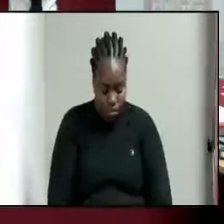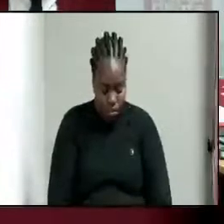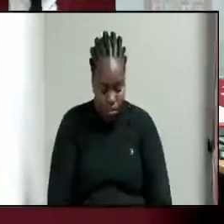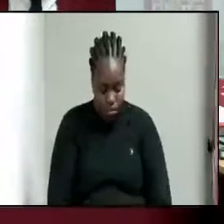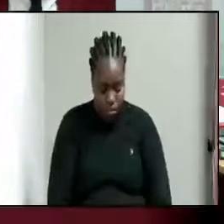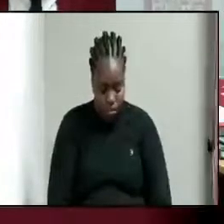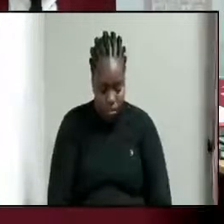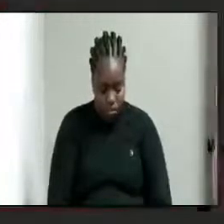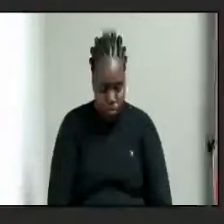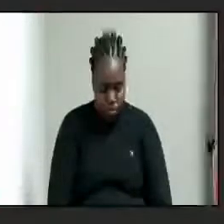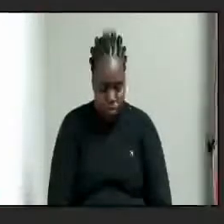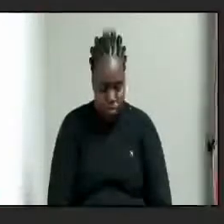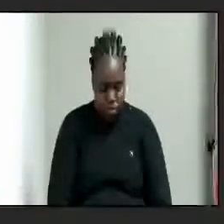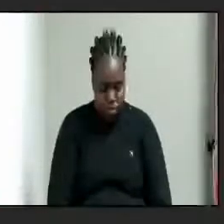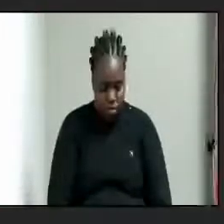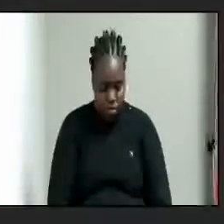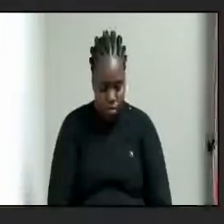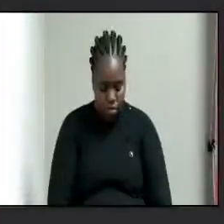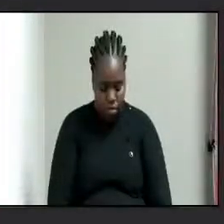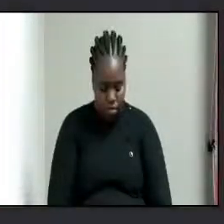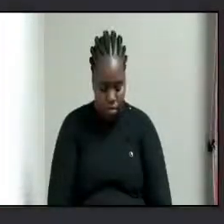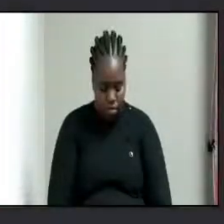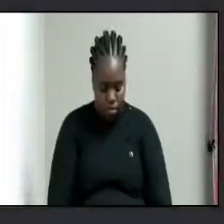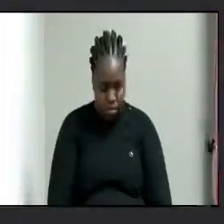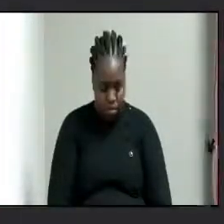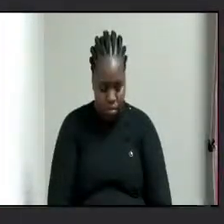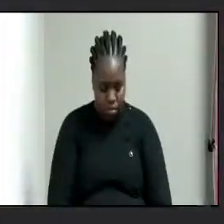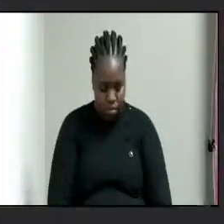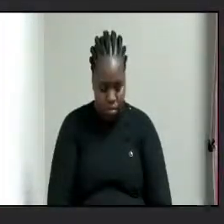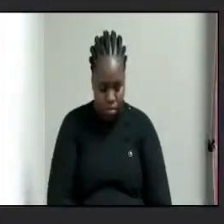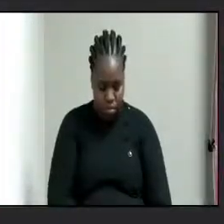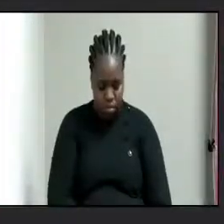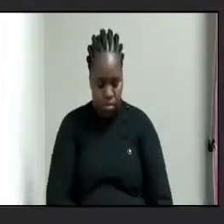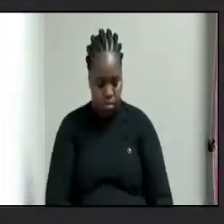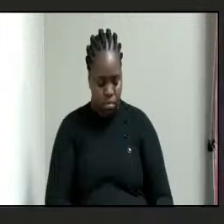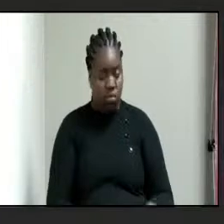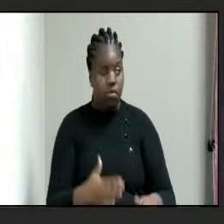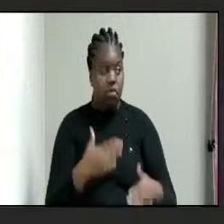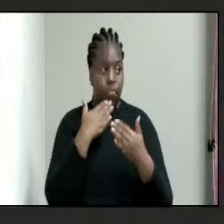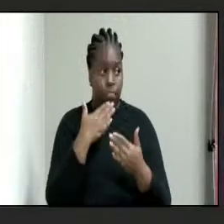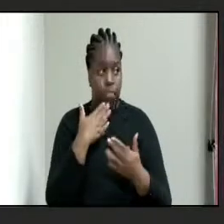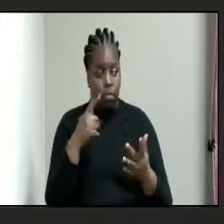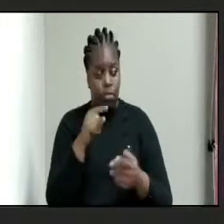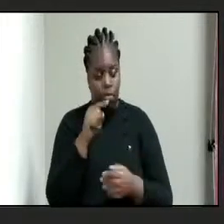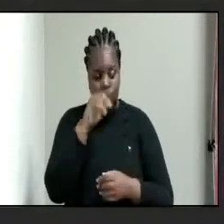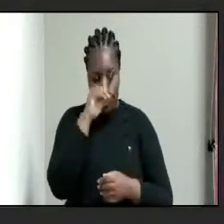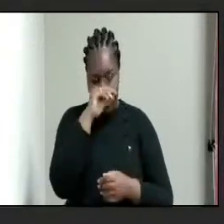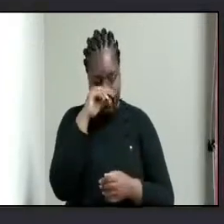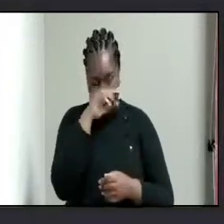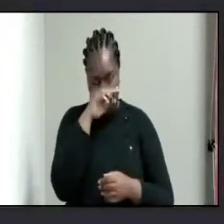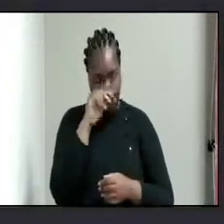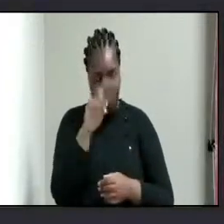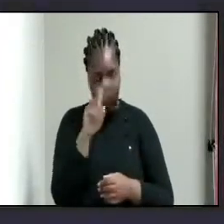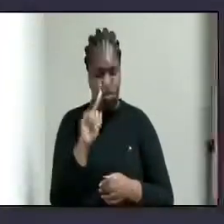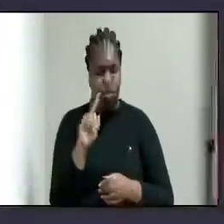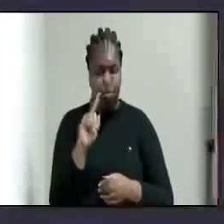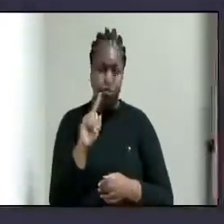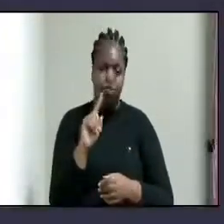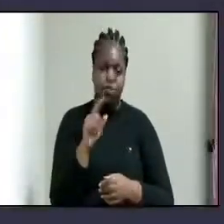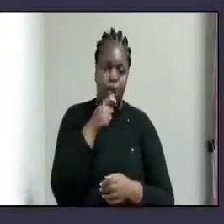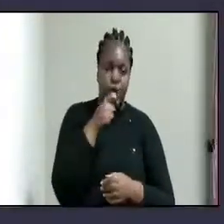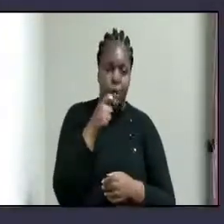Thank you so much, Dr. Kato, for that, perhaps, as I say, comment